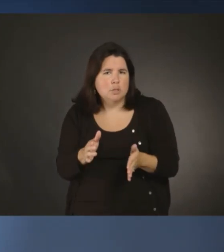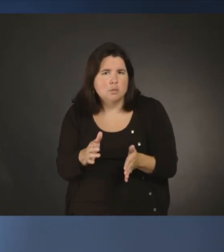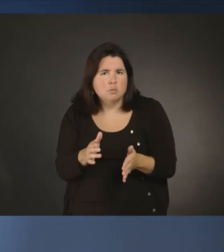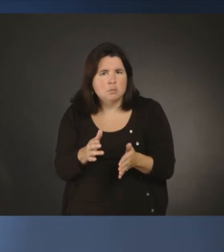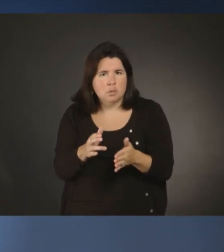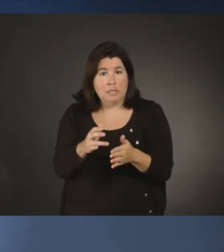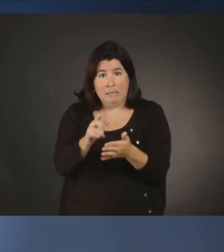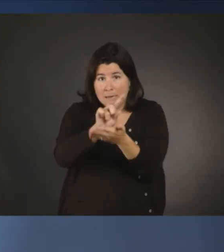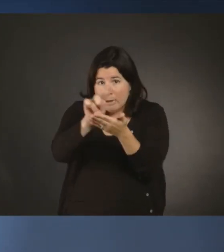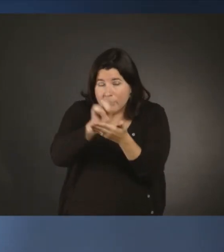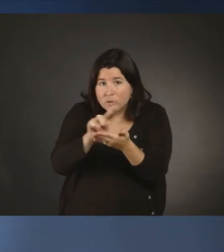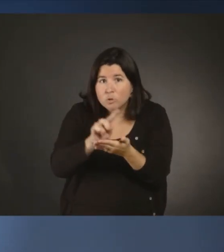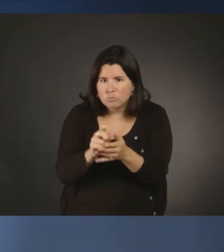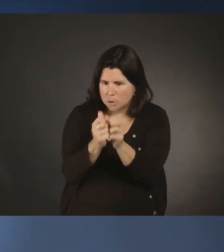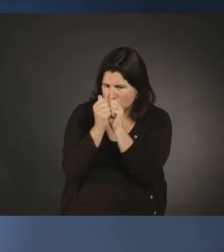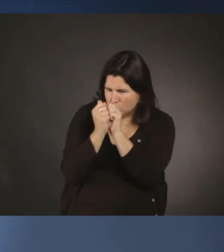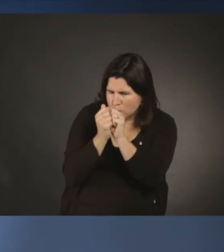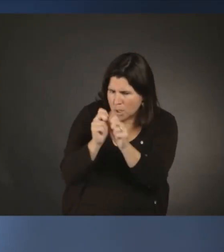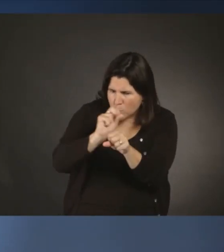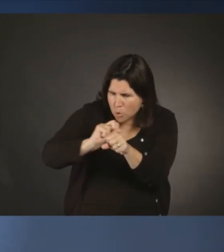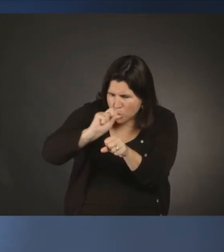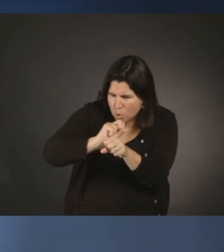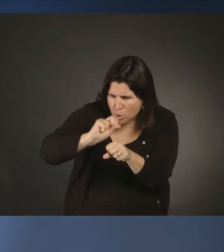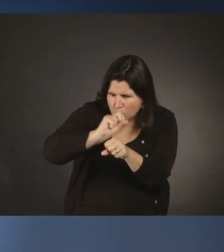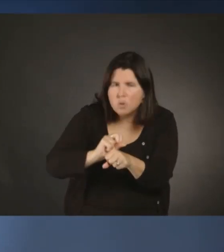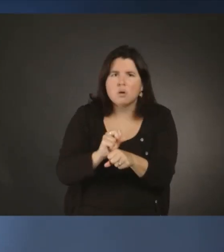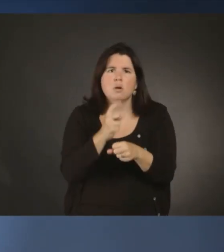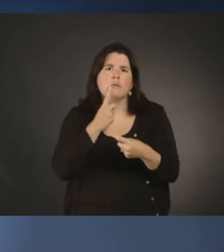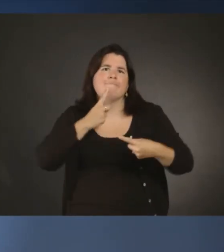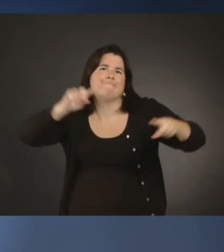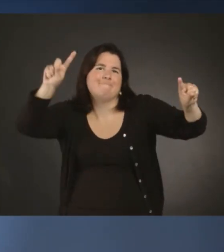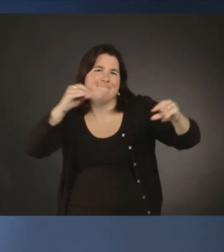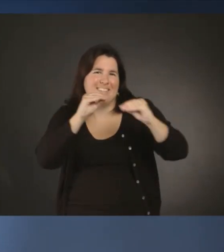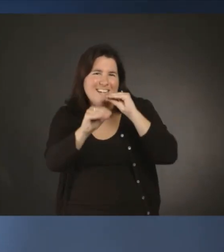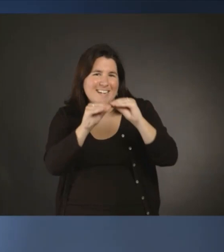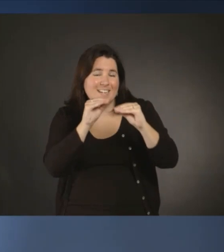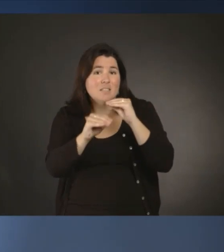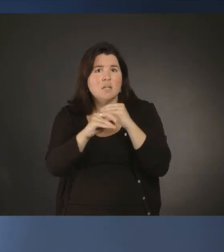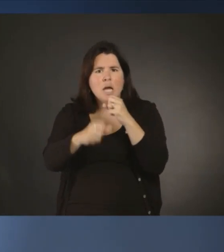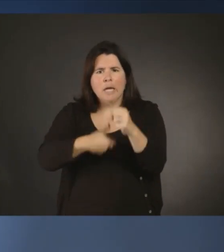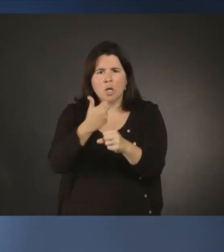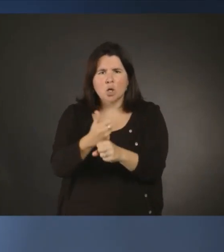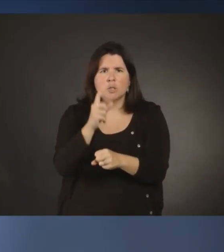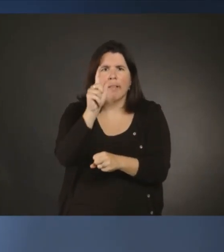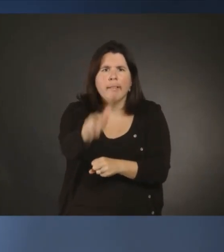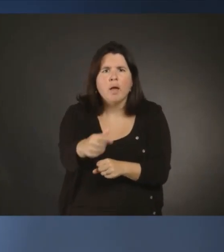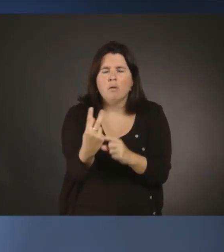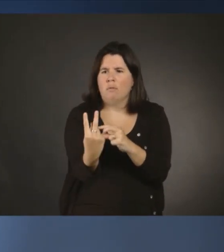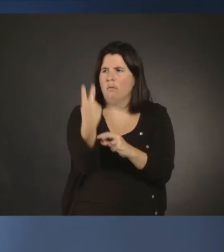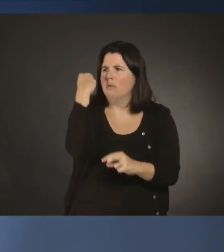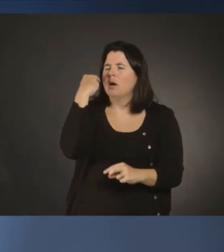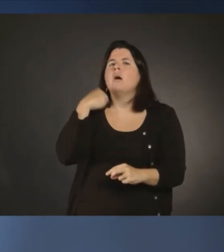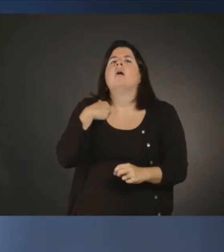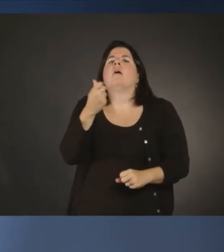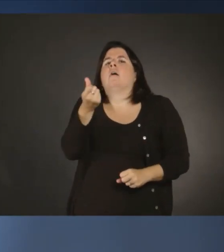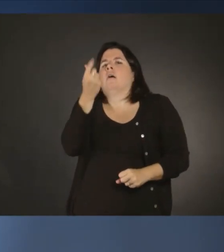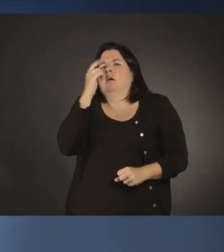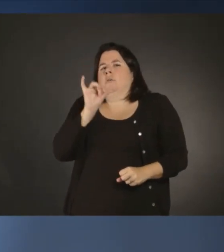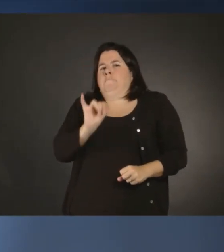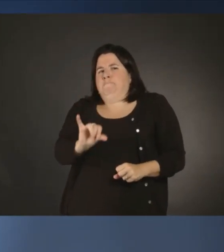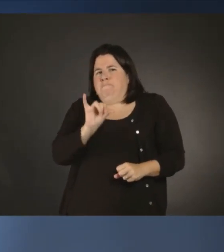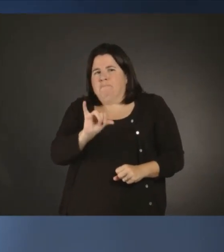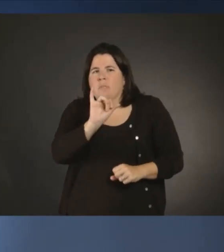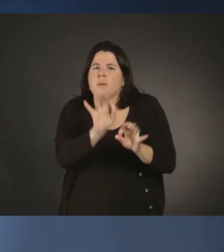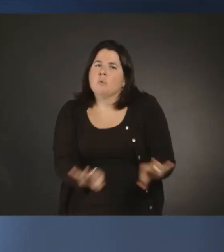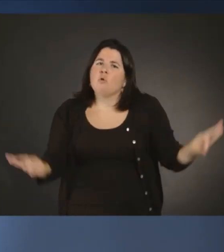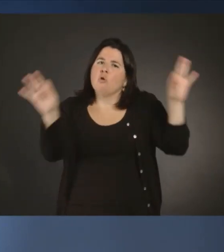therapist. She worked with me every week, and we were able to correct it. It was only years later that I really understood and